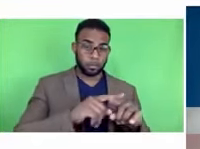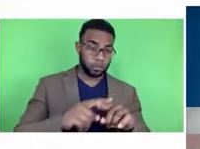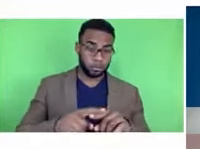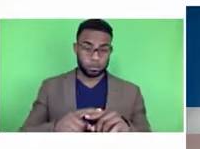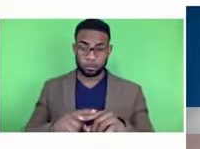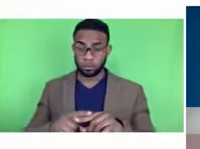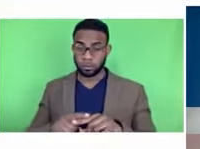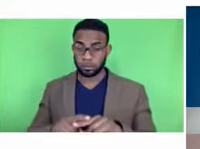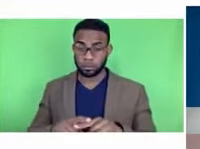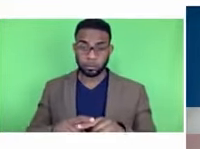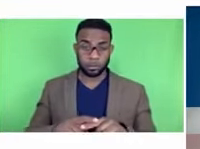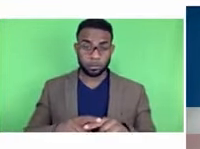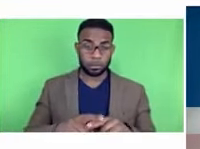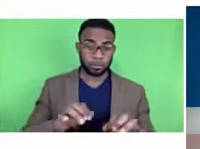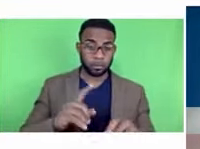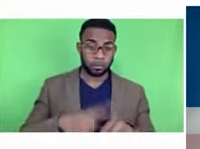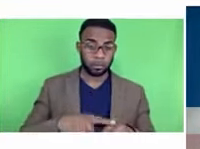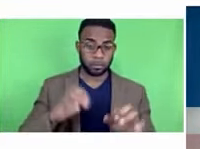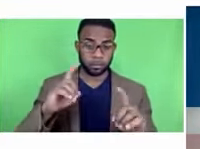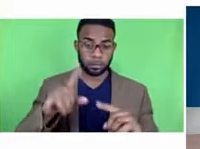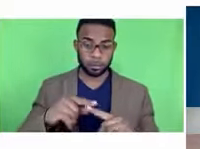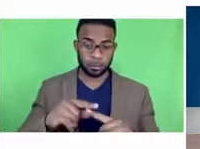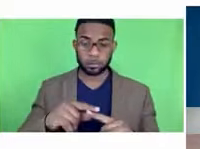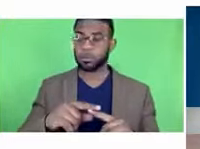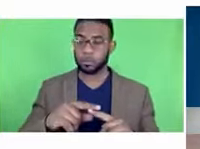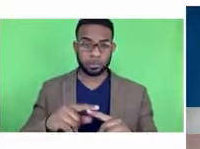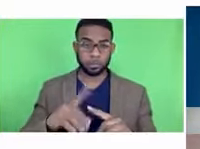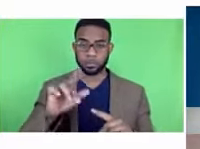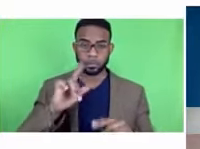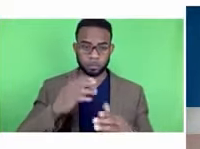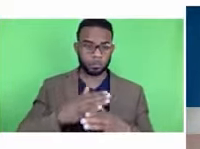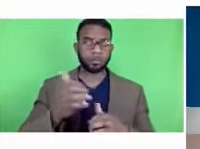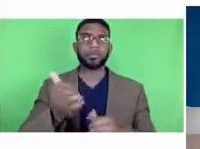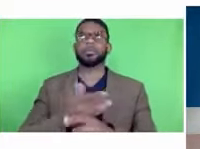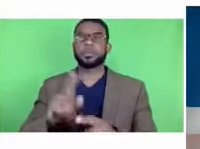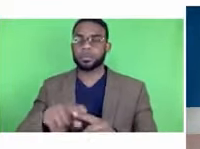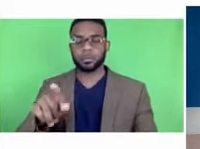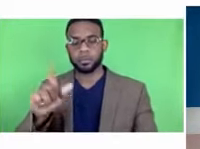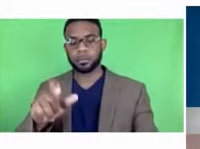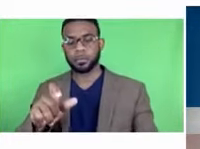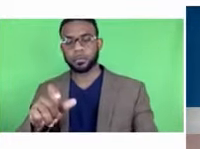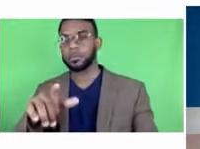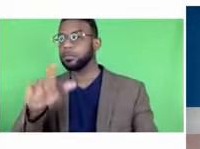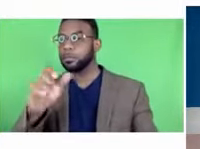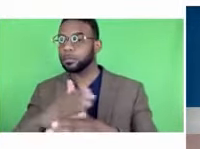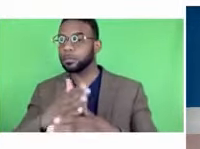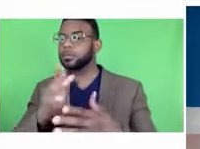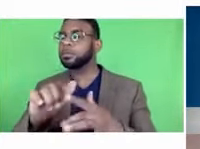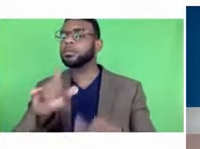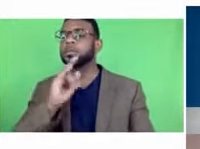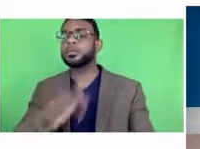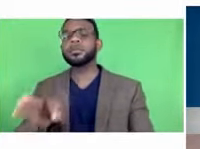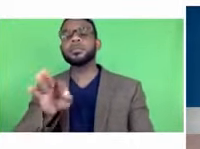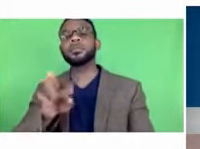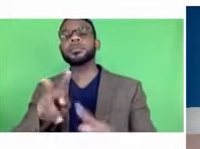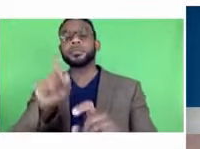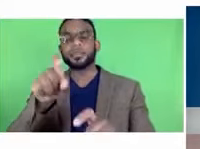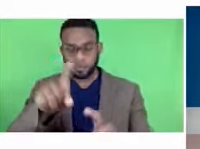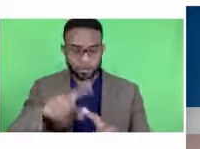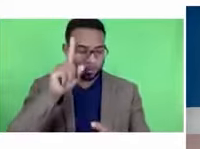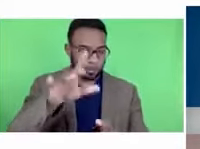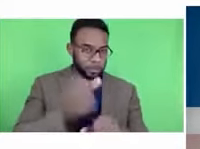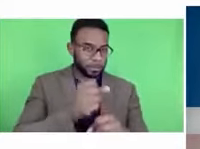take the time to educate them about your disability. I mean, you don't have to disclose everything, but you should disclose things that are going to be very necessary for you to get